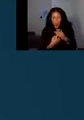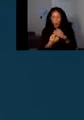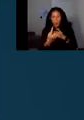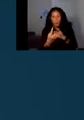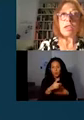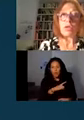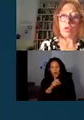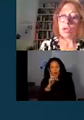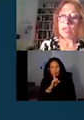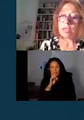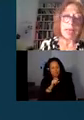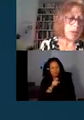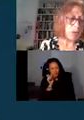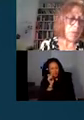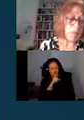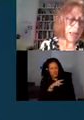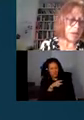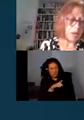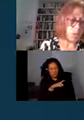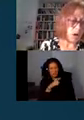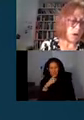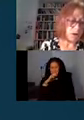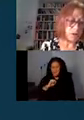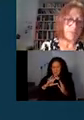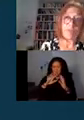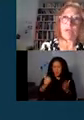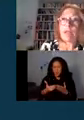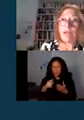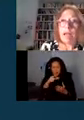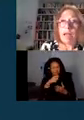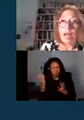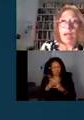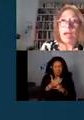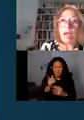as strange intruders into a man's world.